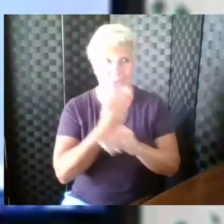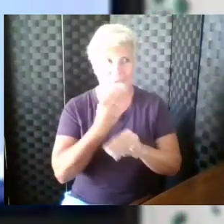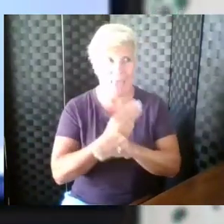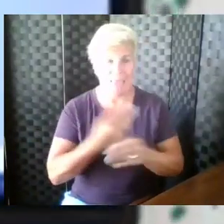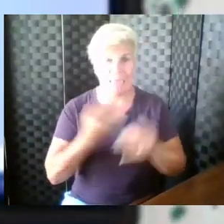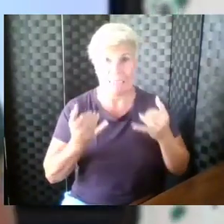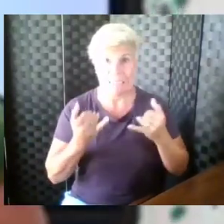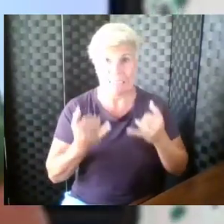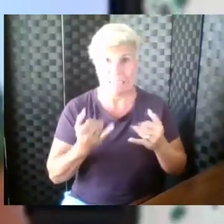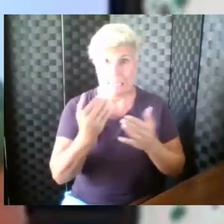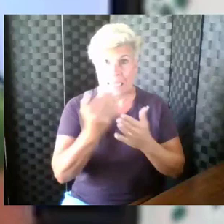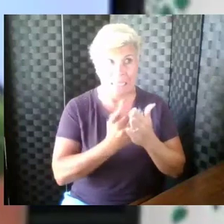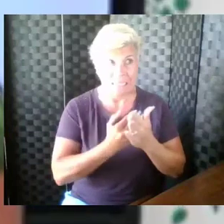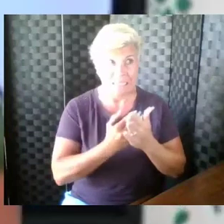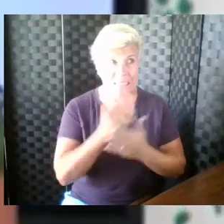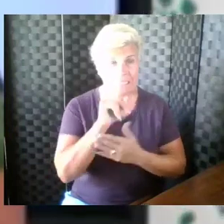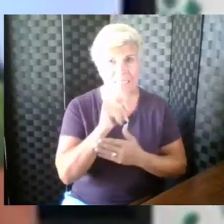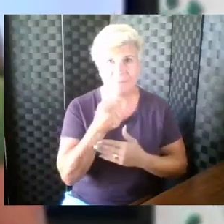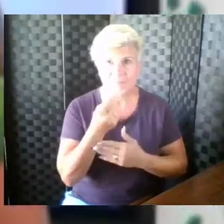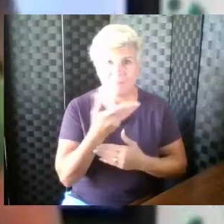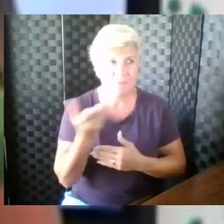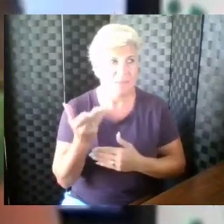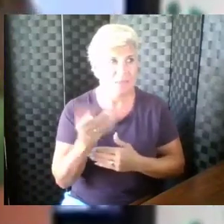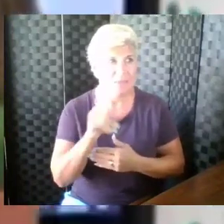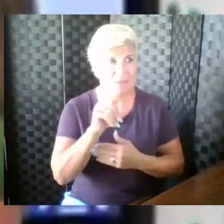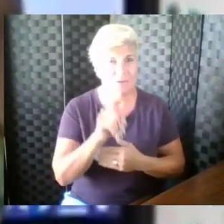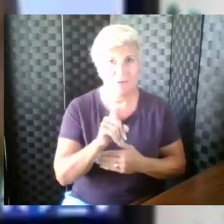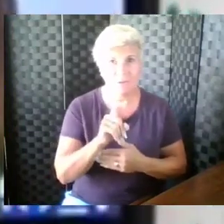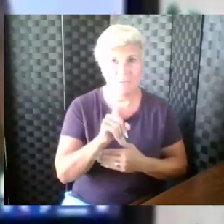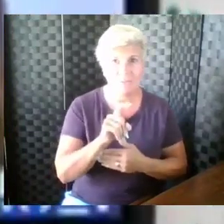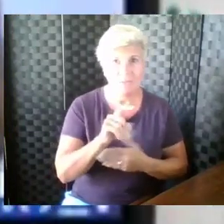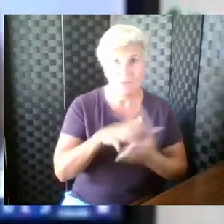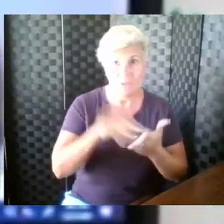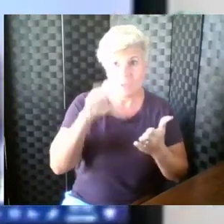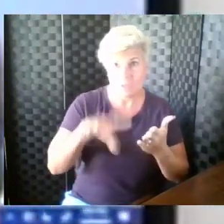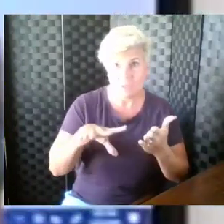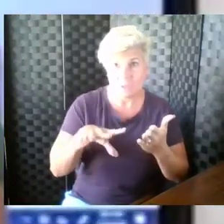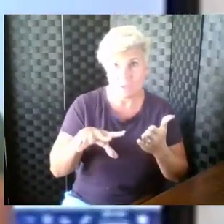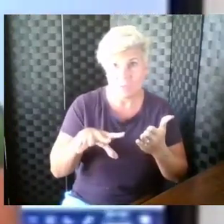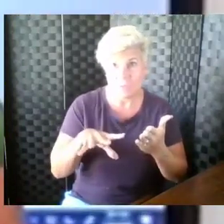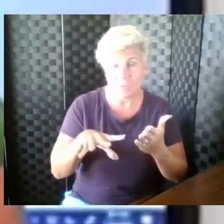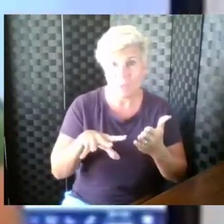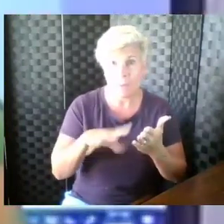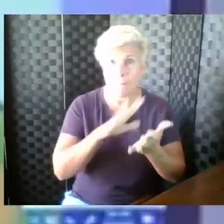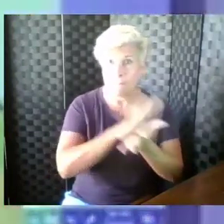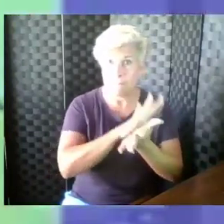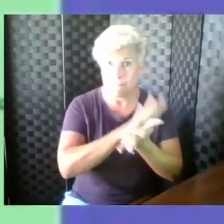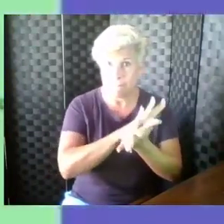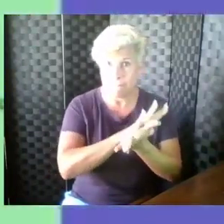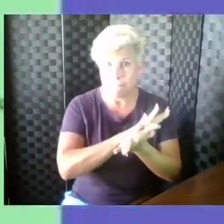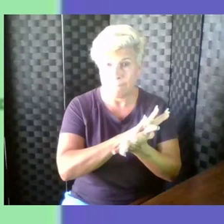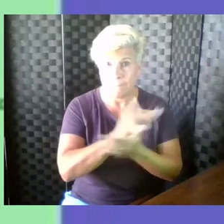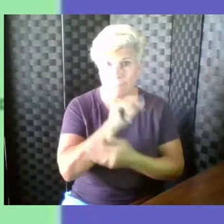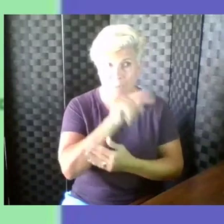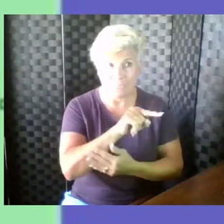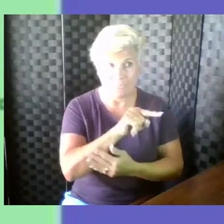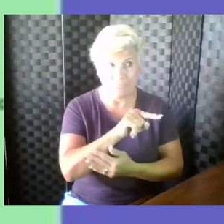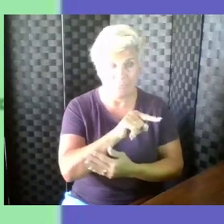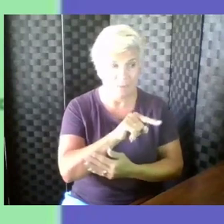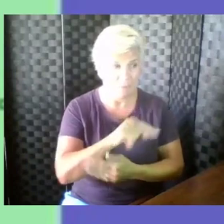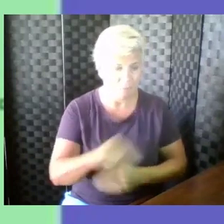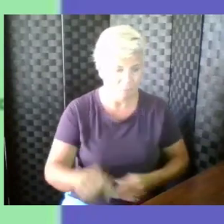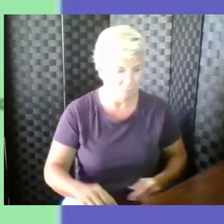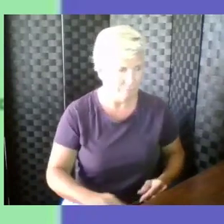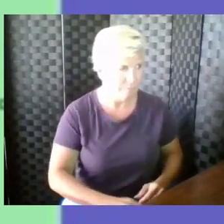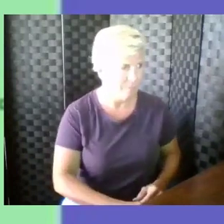For today's lesson, you're going to need just a few things. You're going to need your student guided practice page that looks like this. You're going to need a